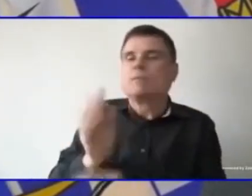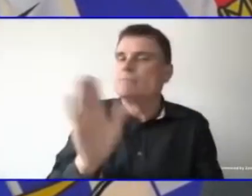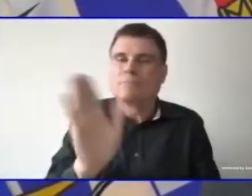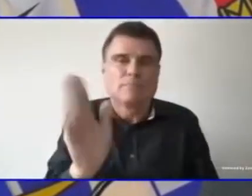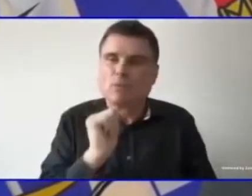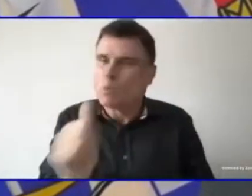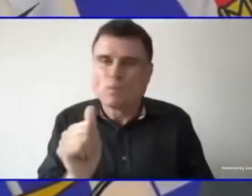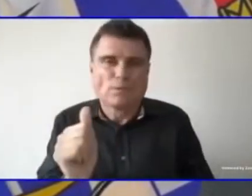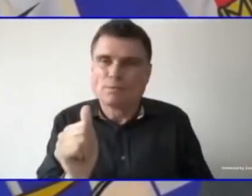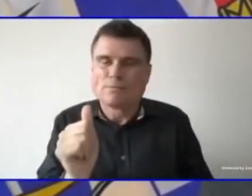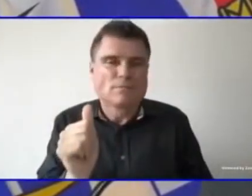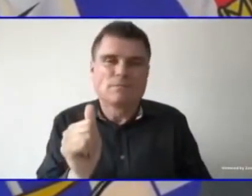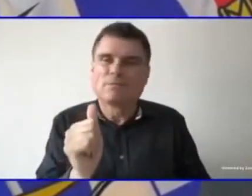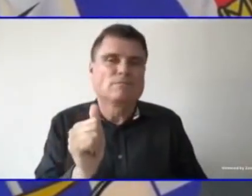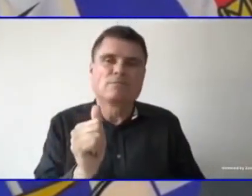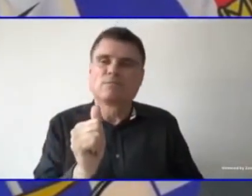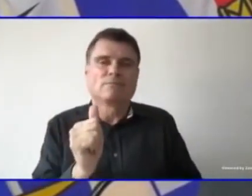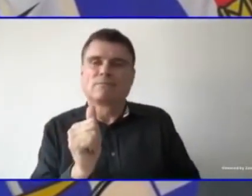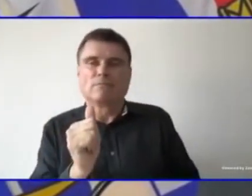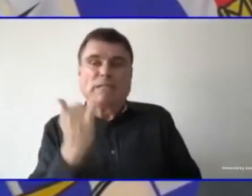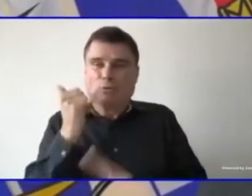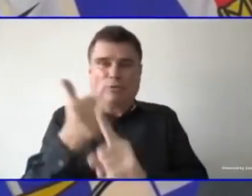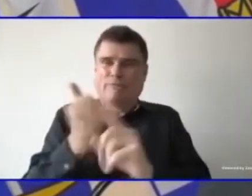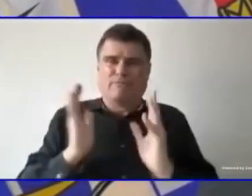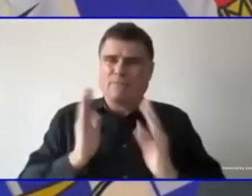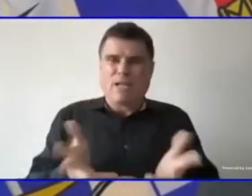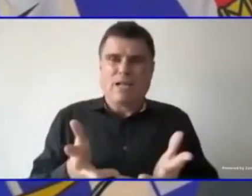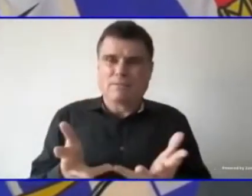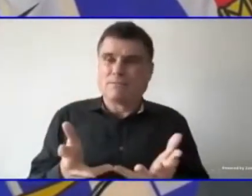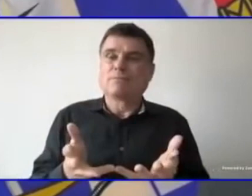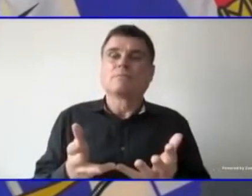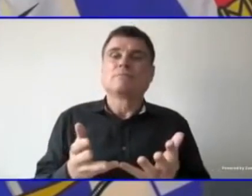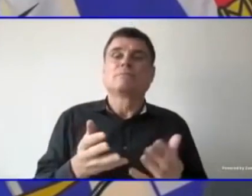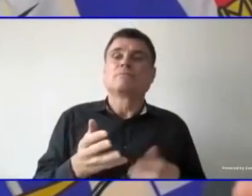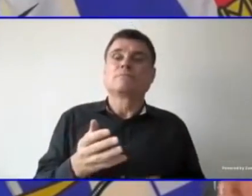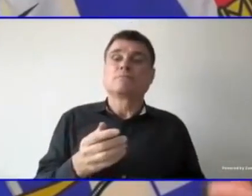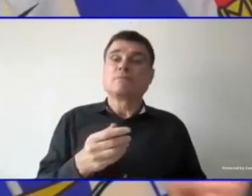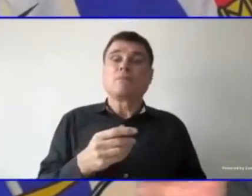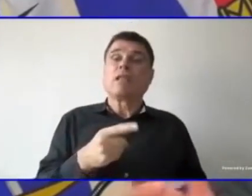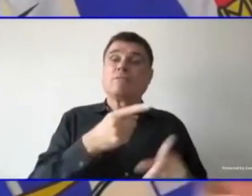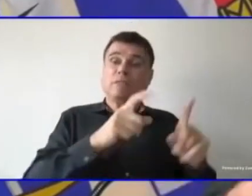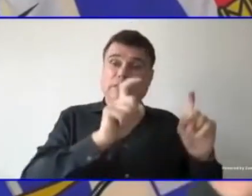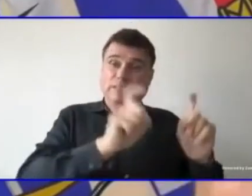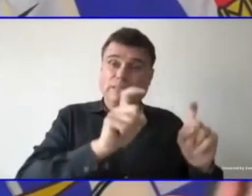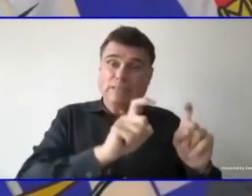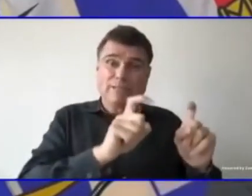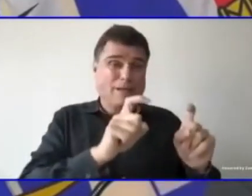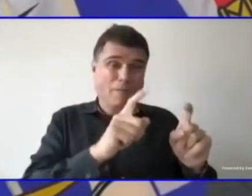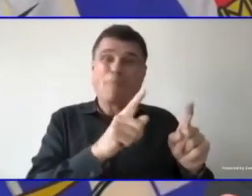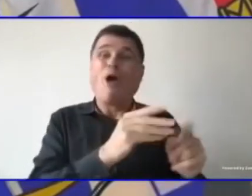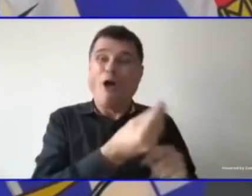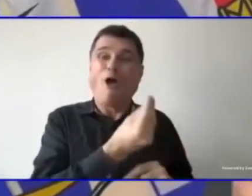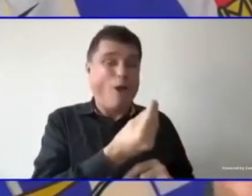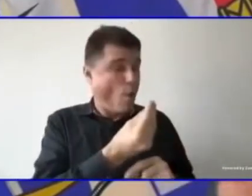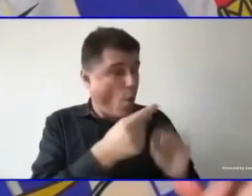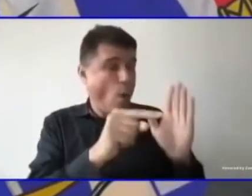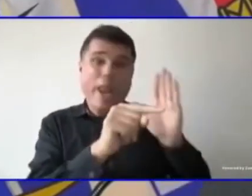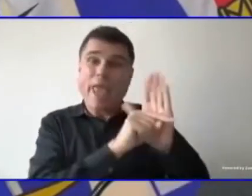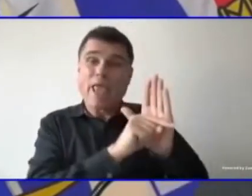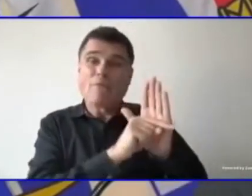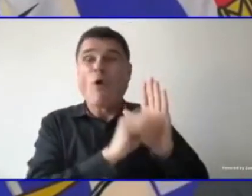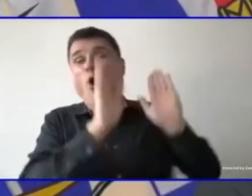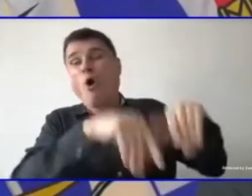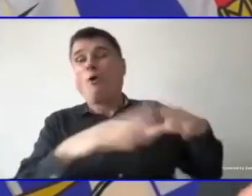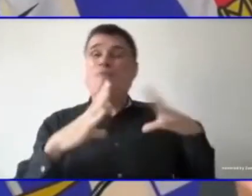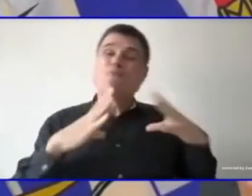light. All of our testing is for people who have symptoms or for people who need to rule out, and for people who